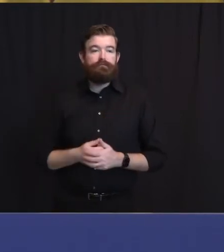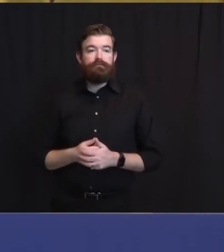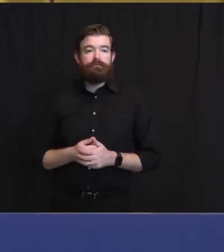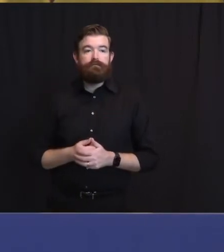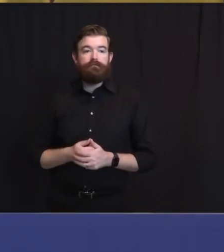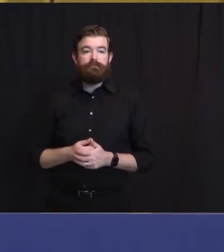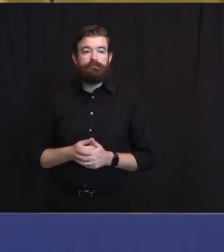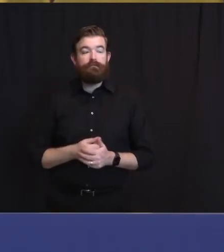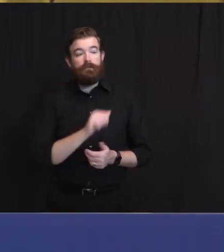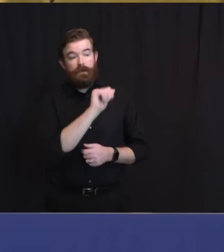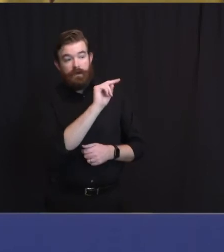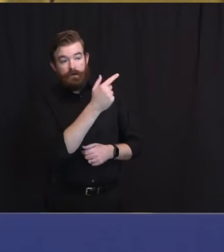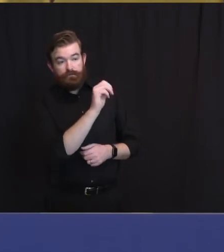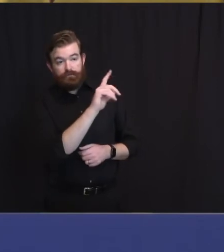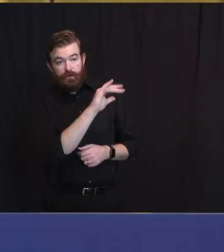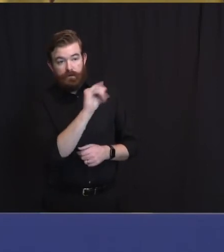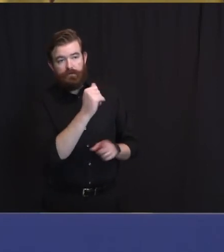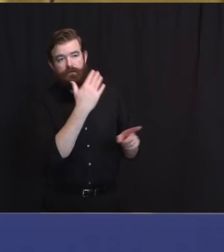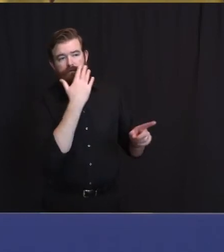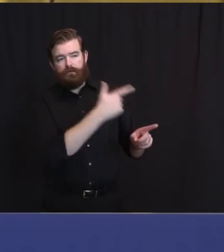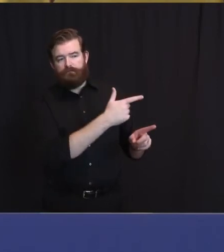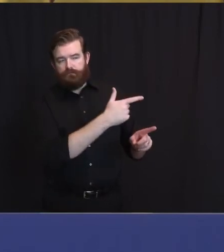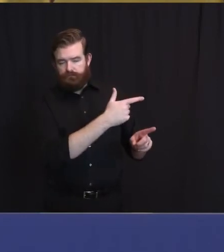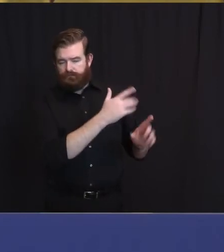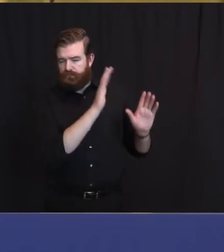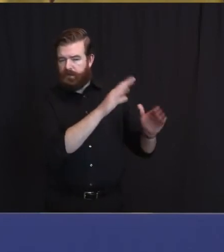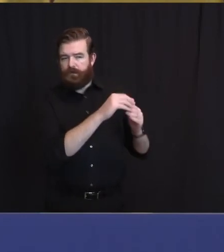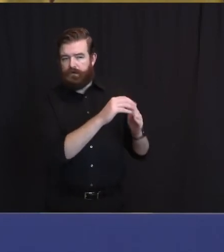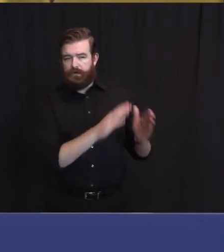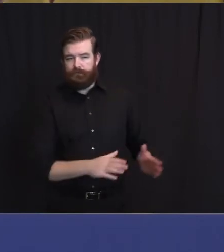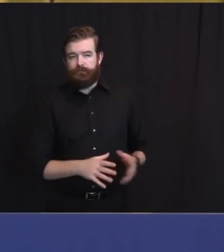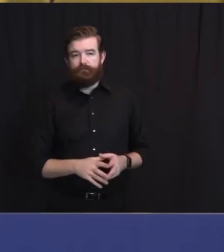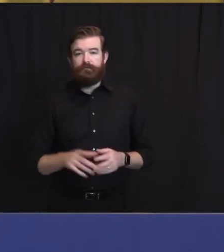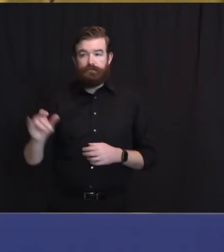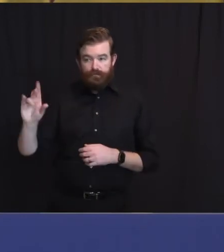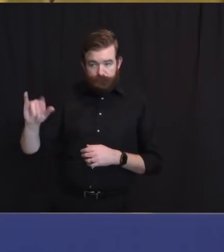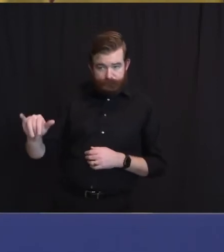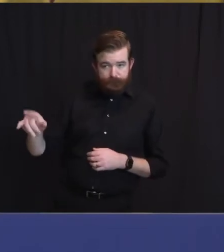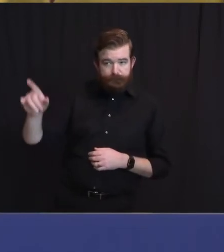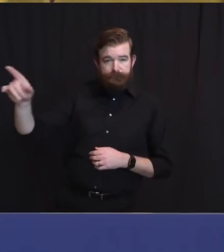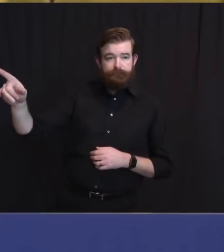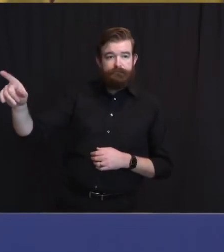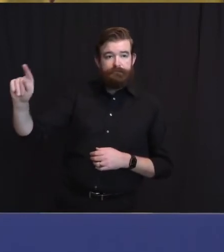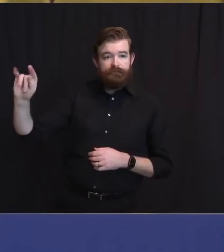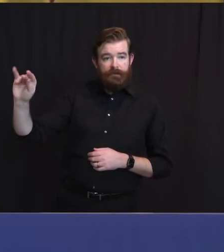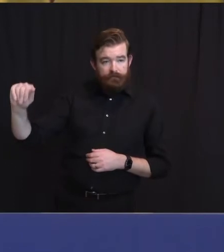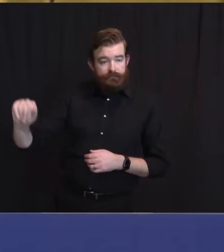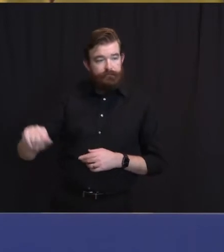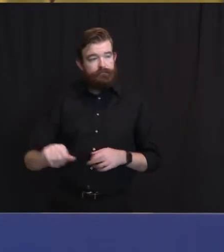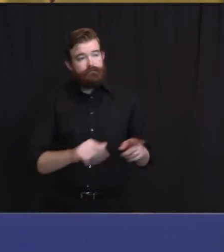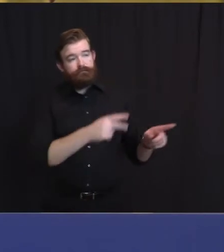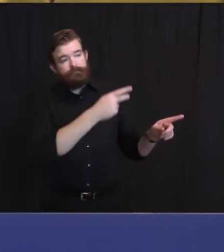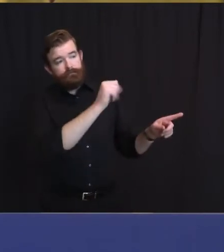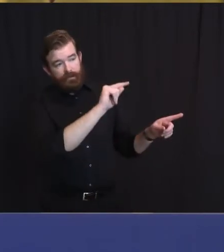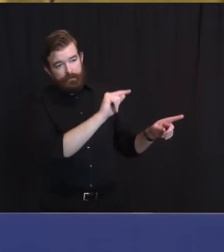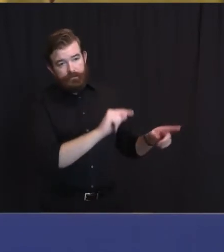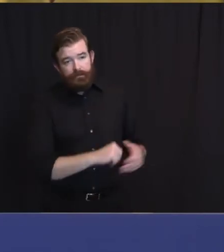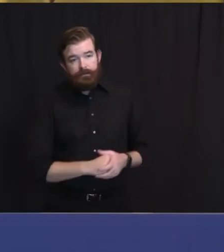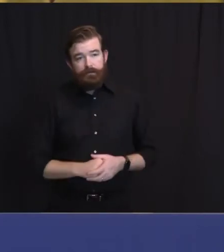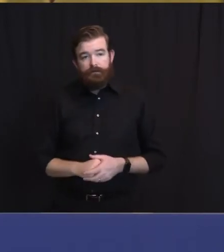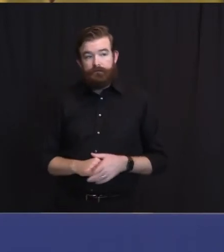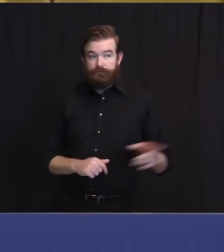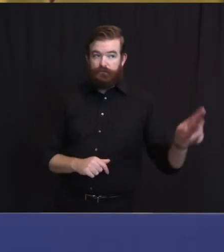And it's great to have you on the team. Judy and Tina, as always, thank you for your leadership. Pat, keep us honest on the weather if you could. Again, we